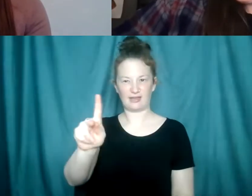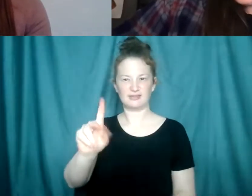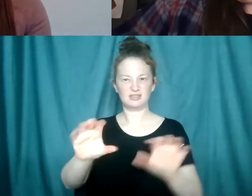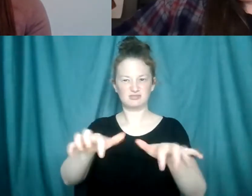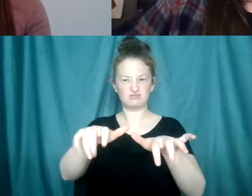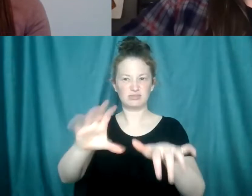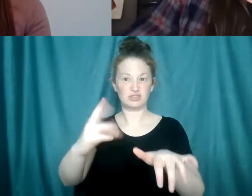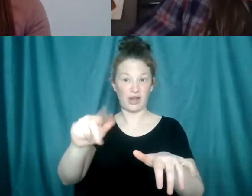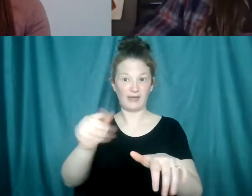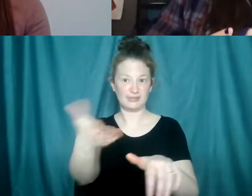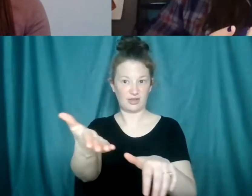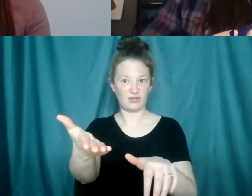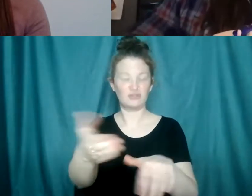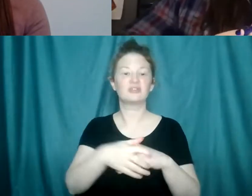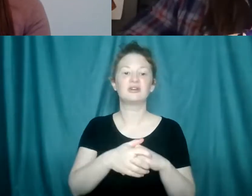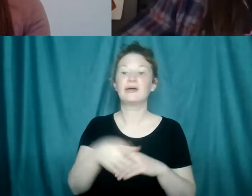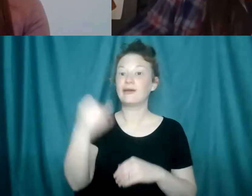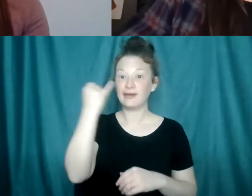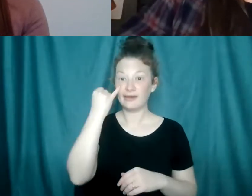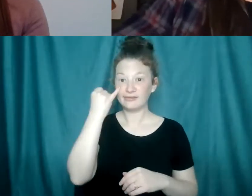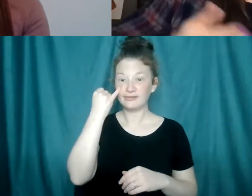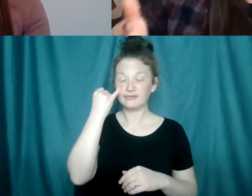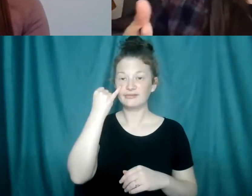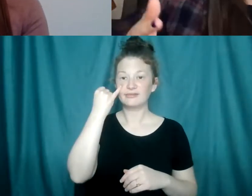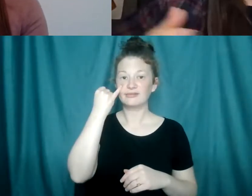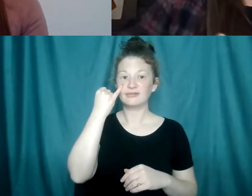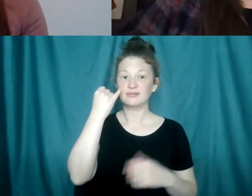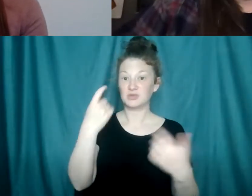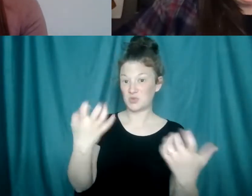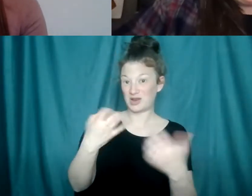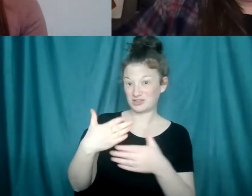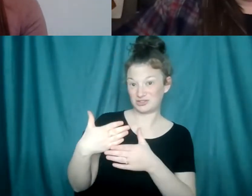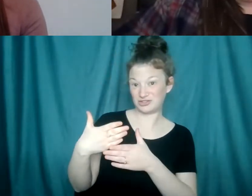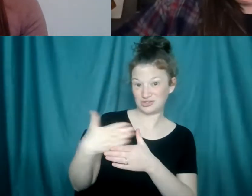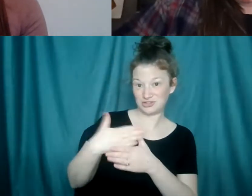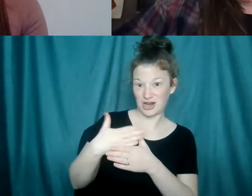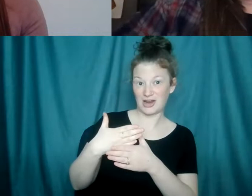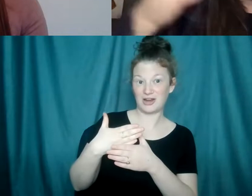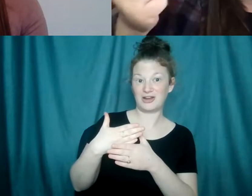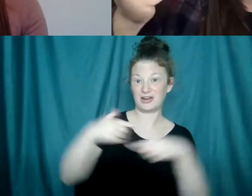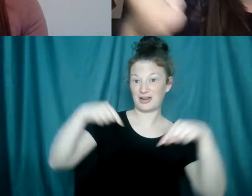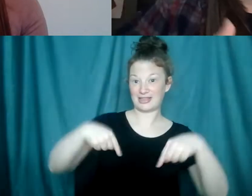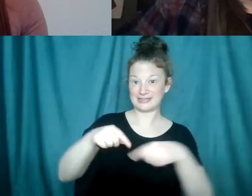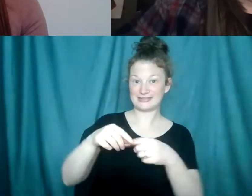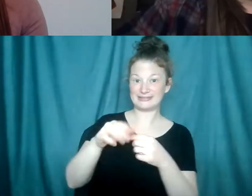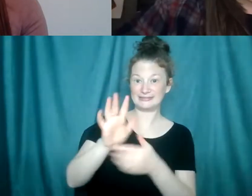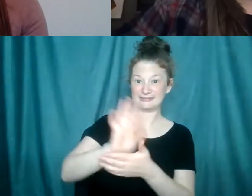out. If you want to share this with somebody after having watched it, you can